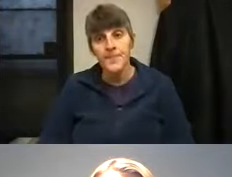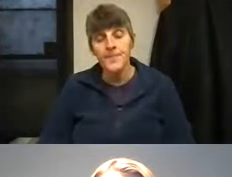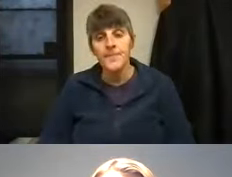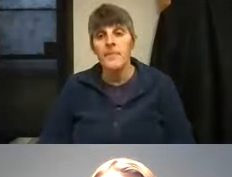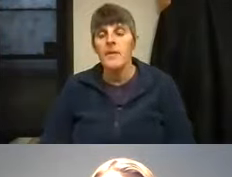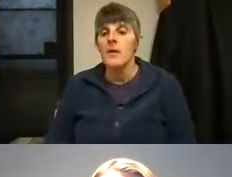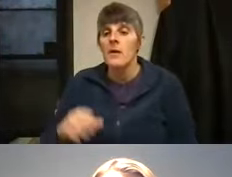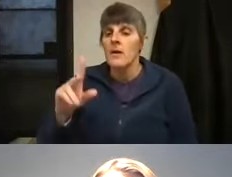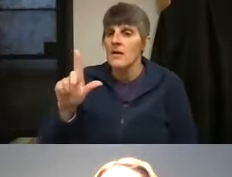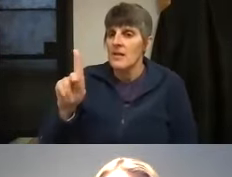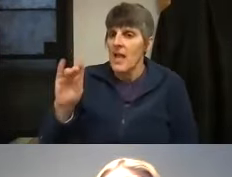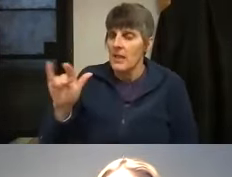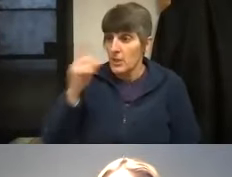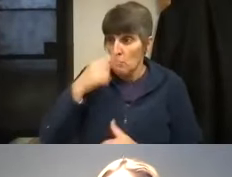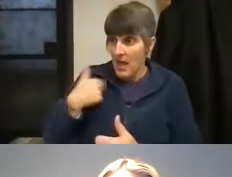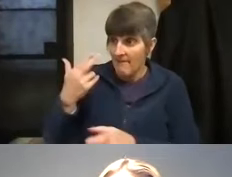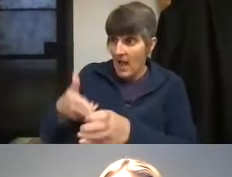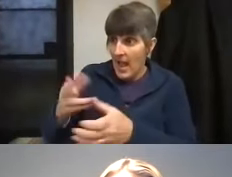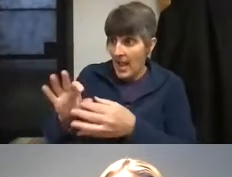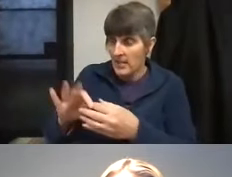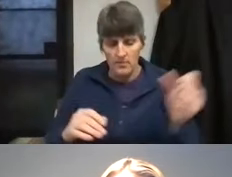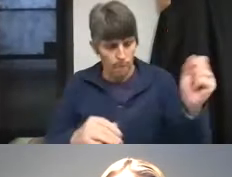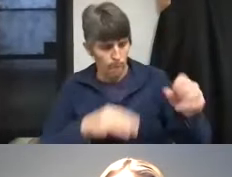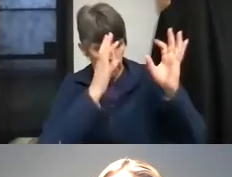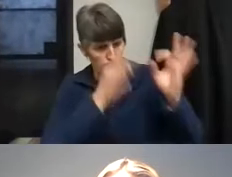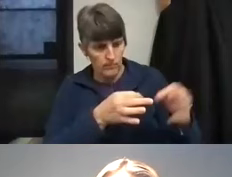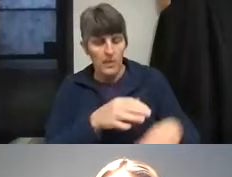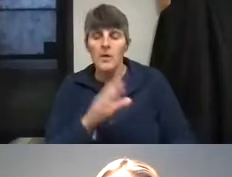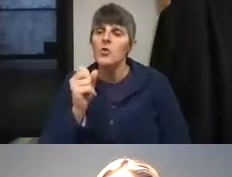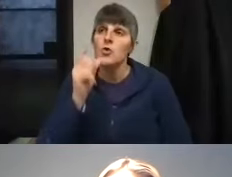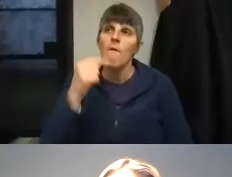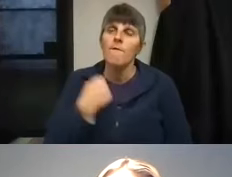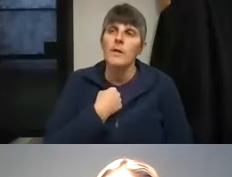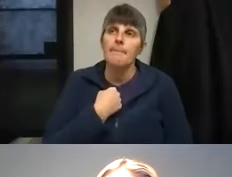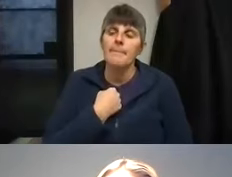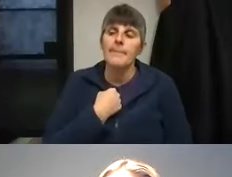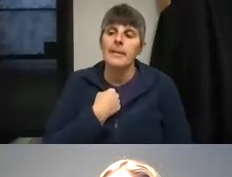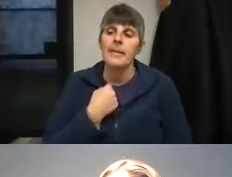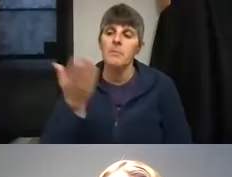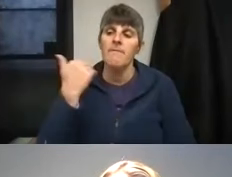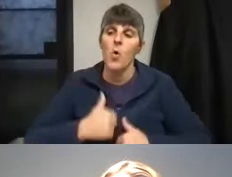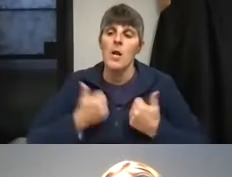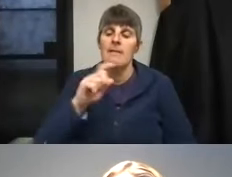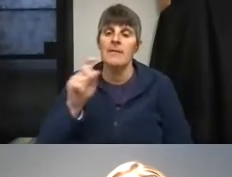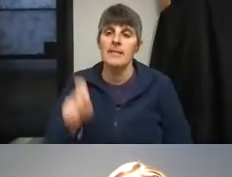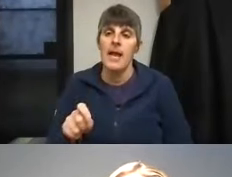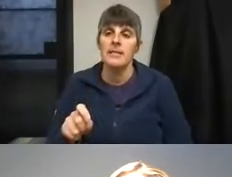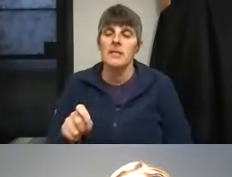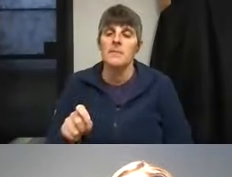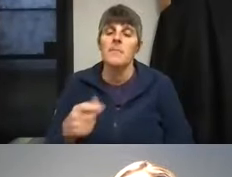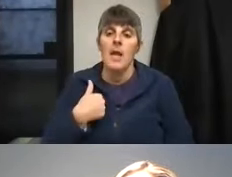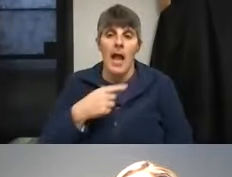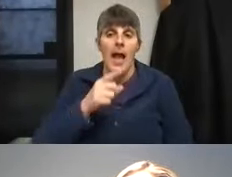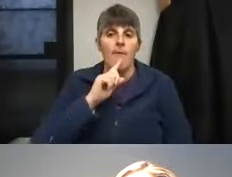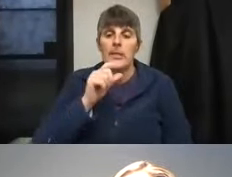Am I able to add in something? Absolutely. So for me, when we were living in Texas, I